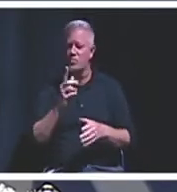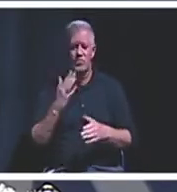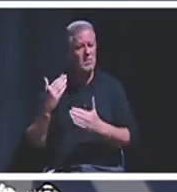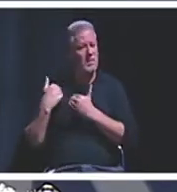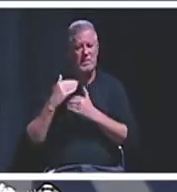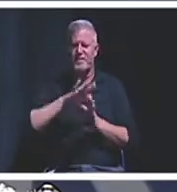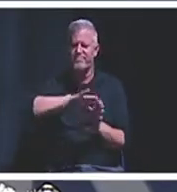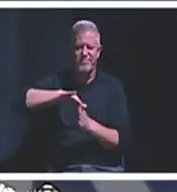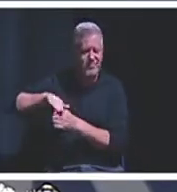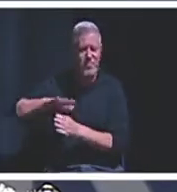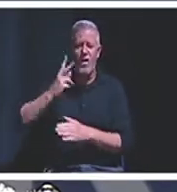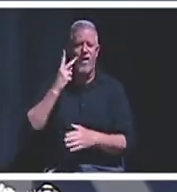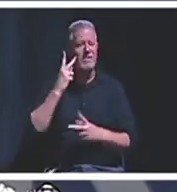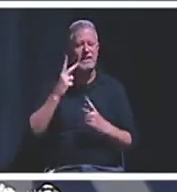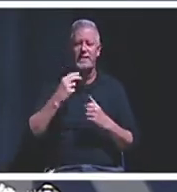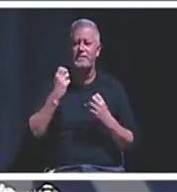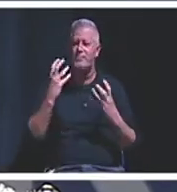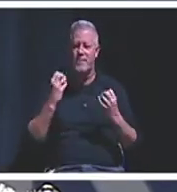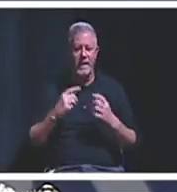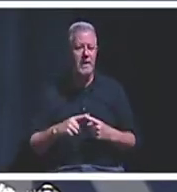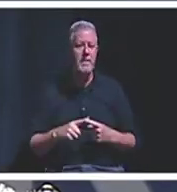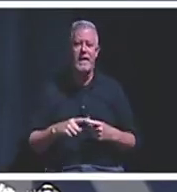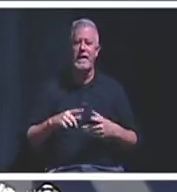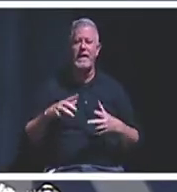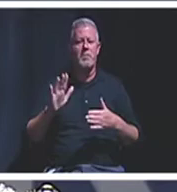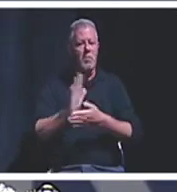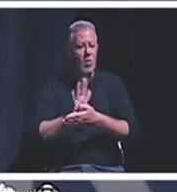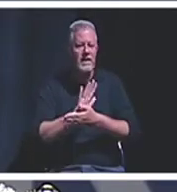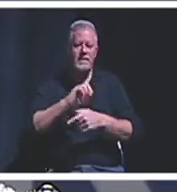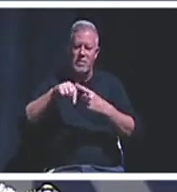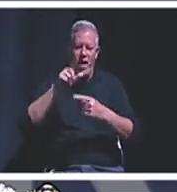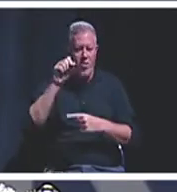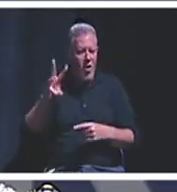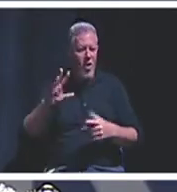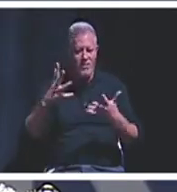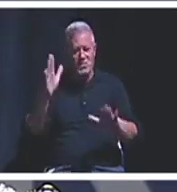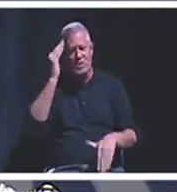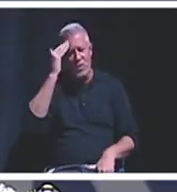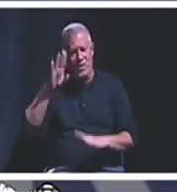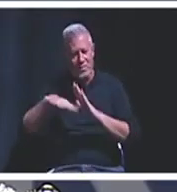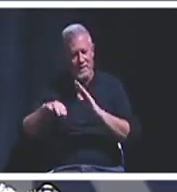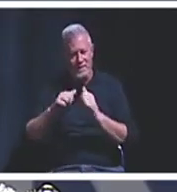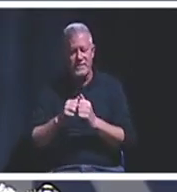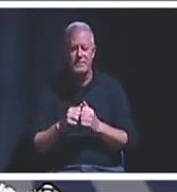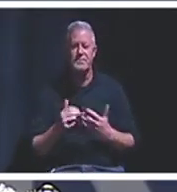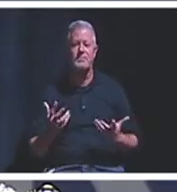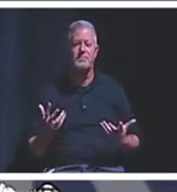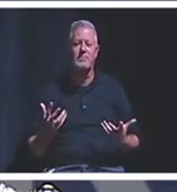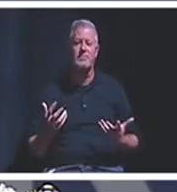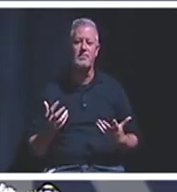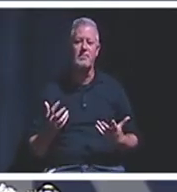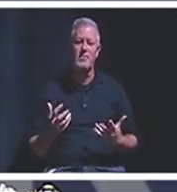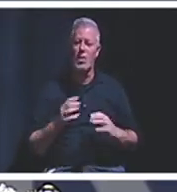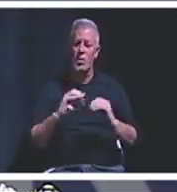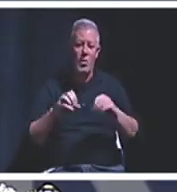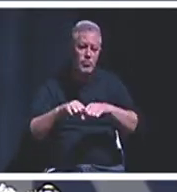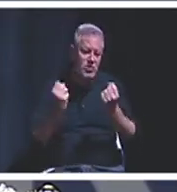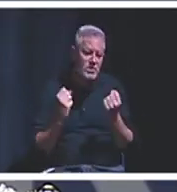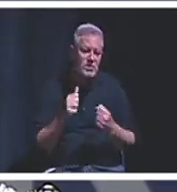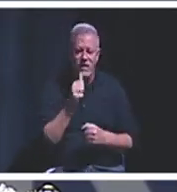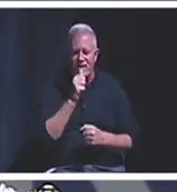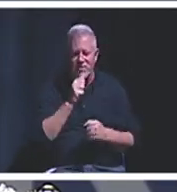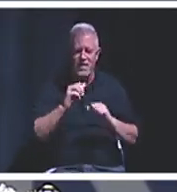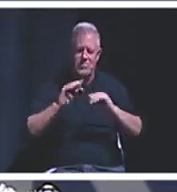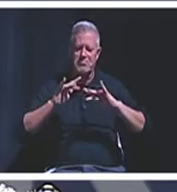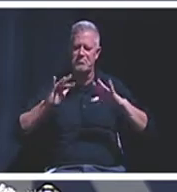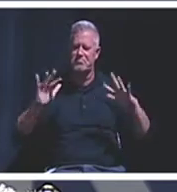all watched many Lincoln Lawyer and Legally Blonde clips, so we know the basics. No commingling funds, breaches of confidentiality, et cetera, et